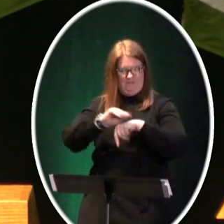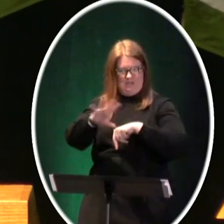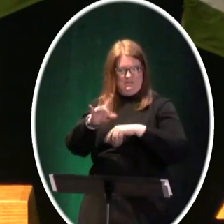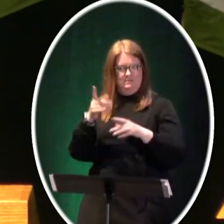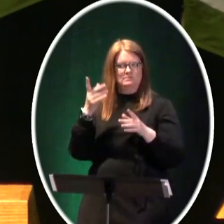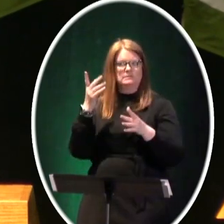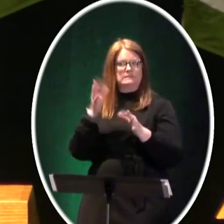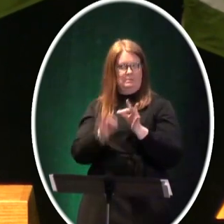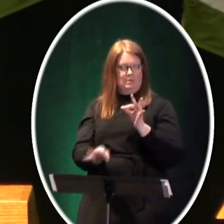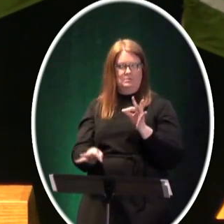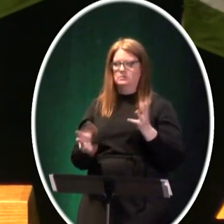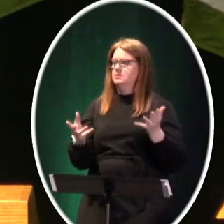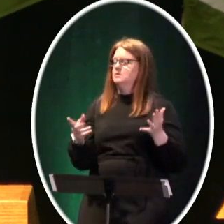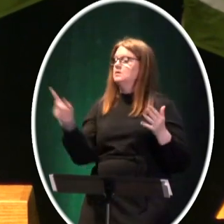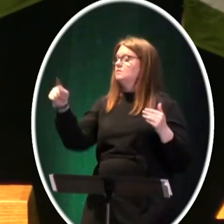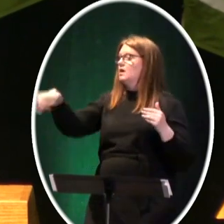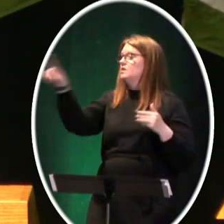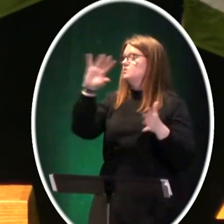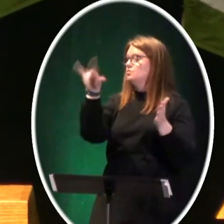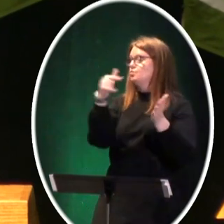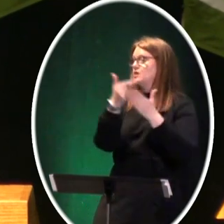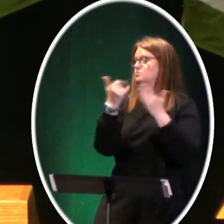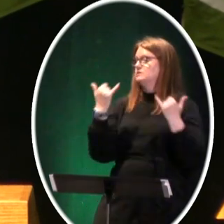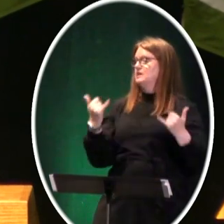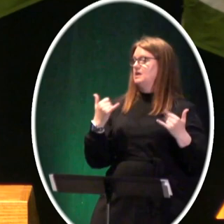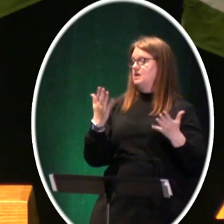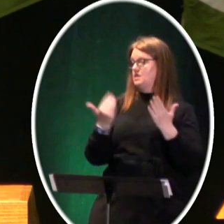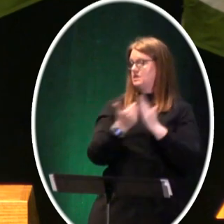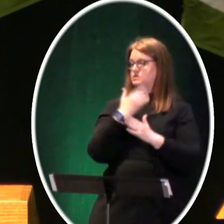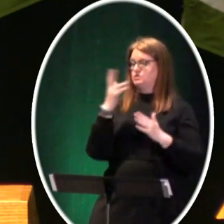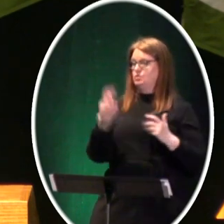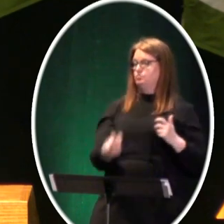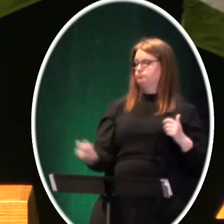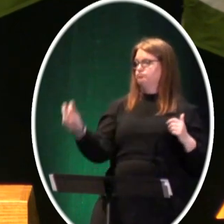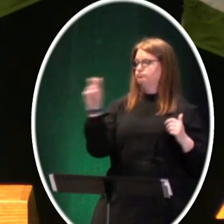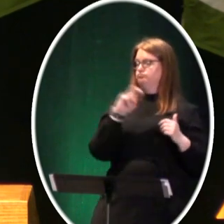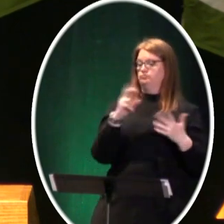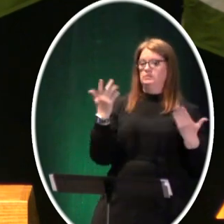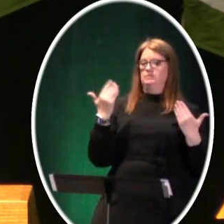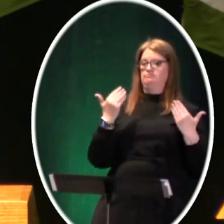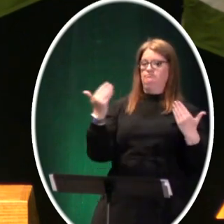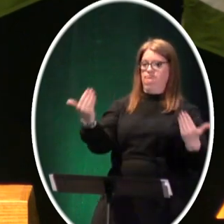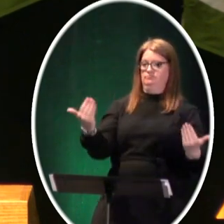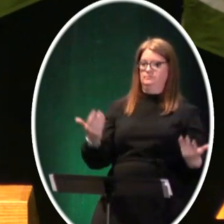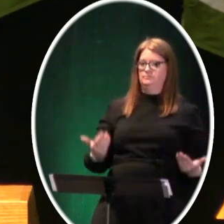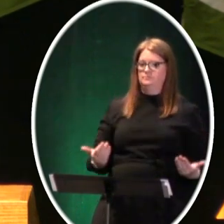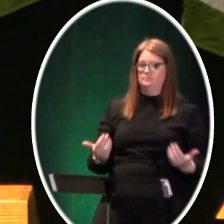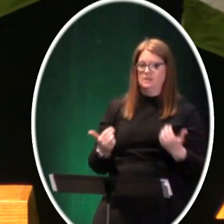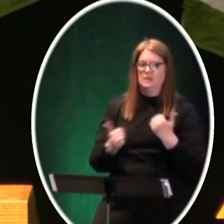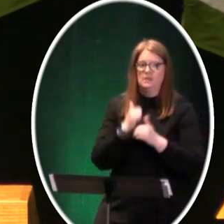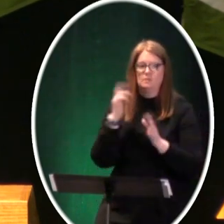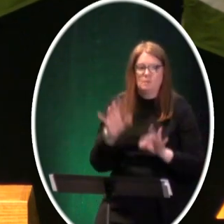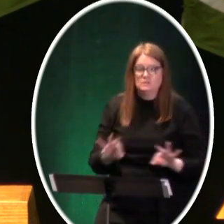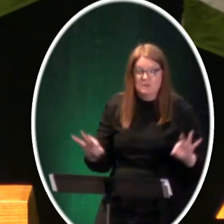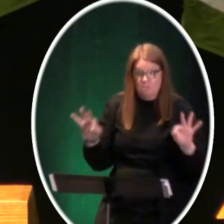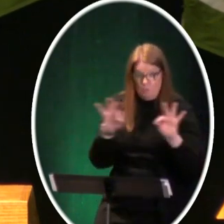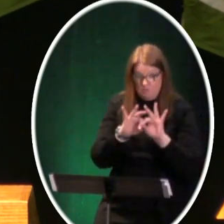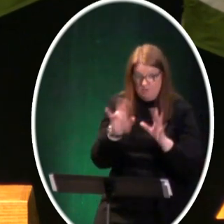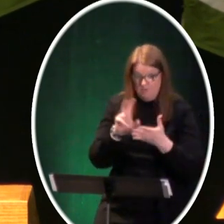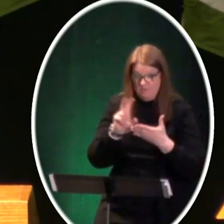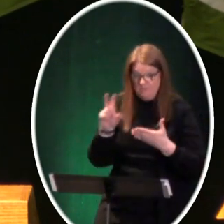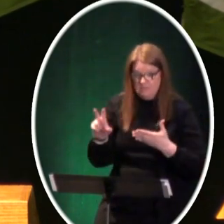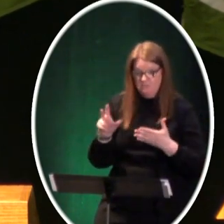He said, to all those of you who are graduating today and on this new journey for the rest of your life, the most important investment